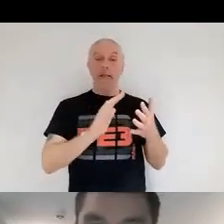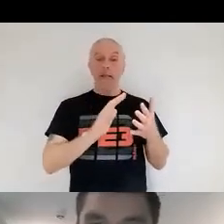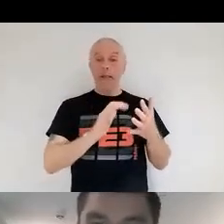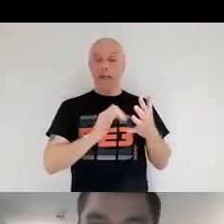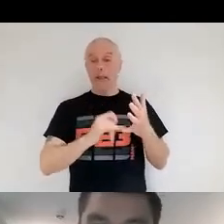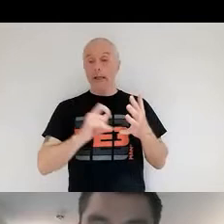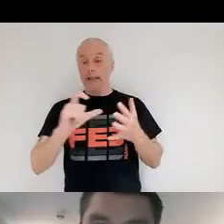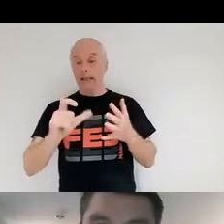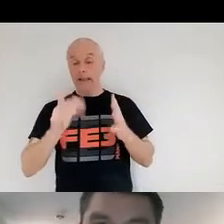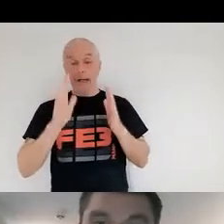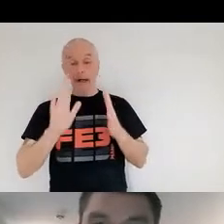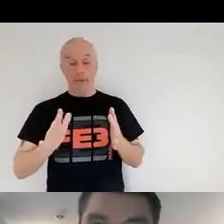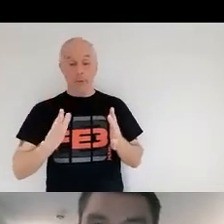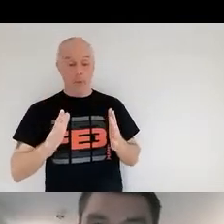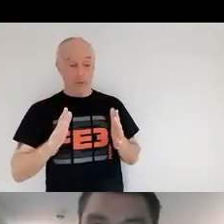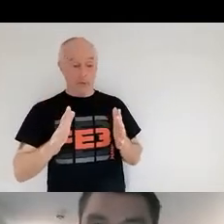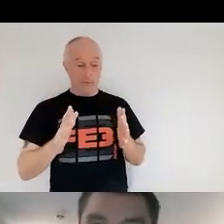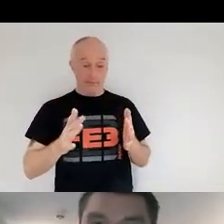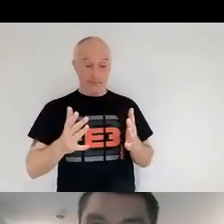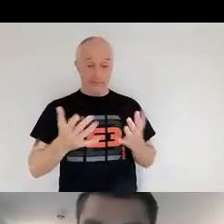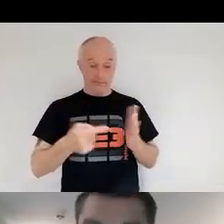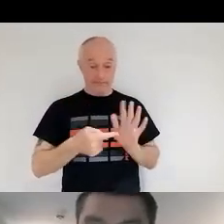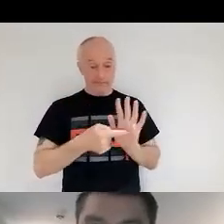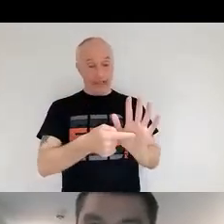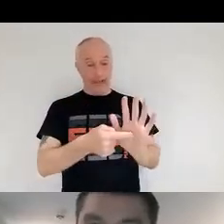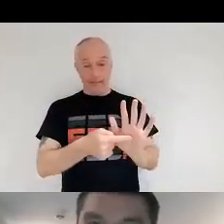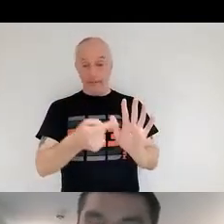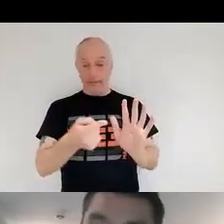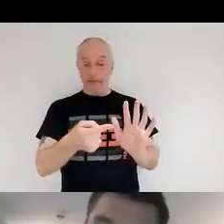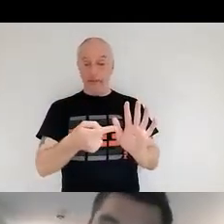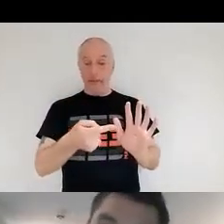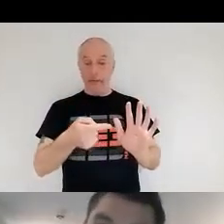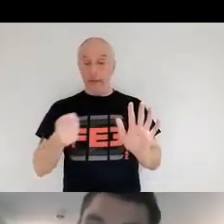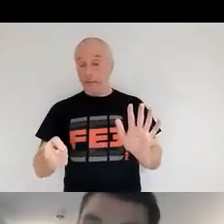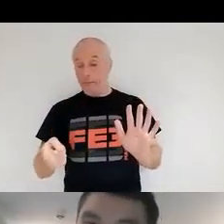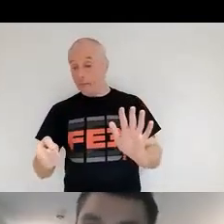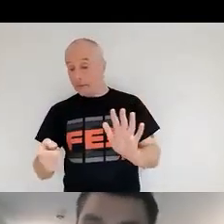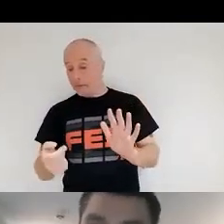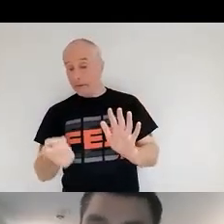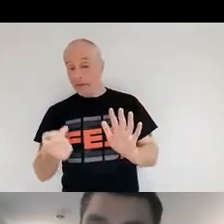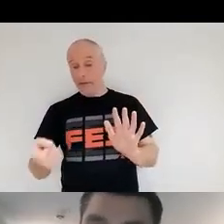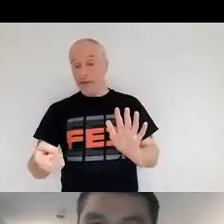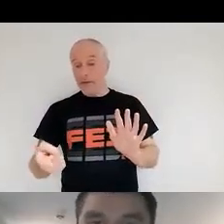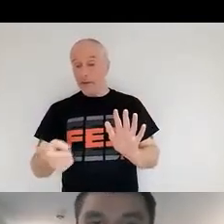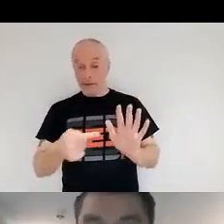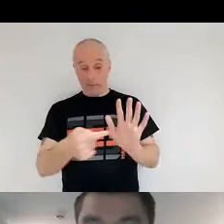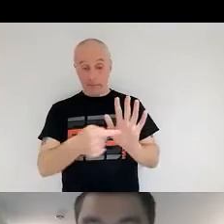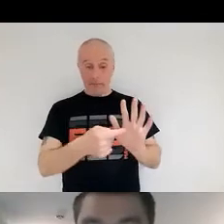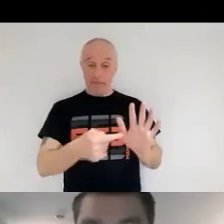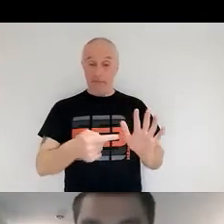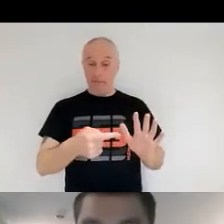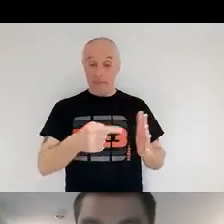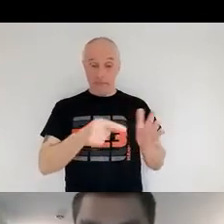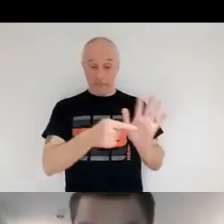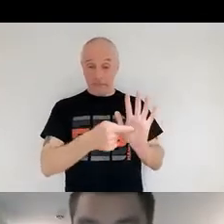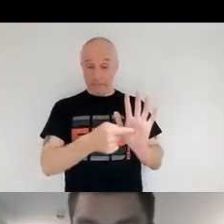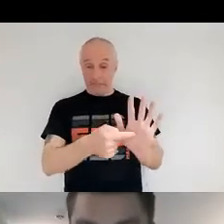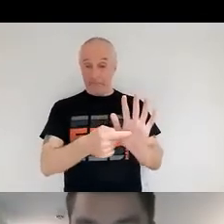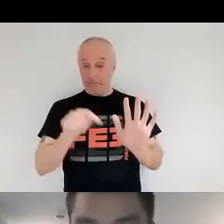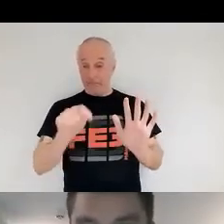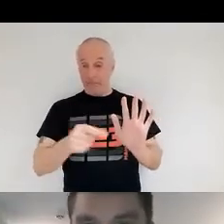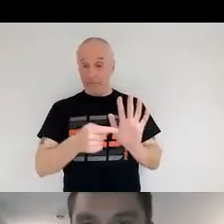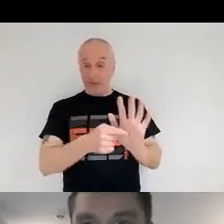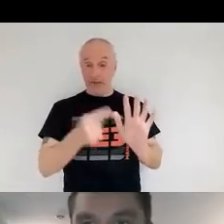exemption to the gas safety management regulations to enable that to happen. To enable the exemption to be achieved, you have to put forward an